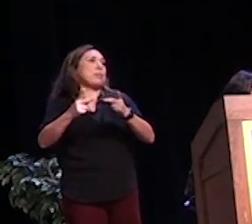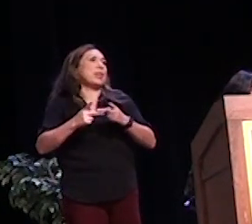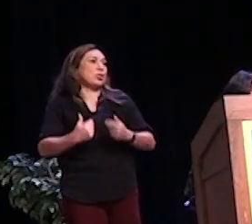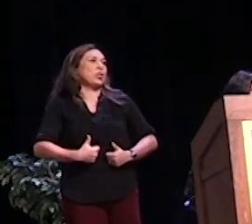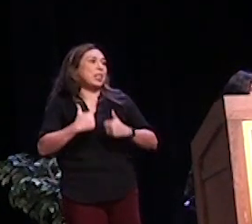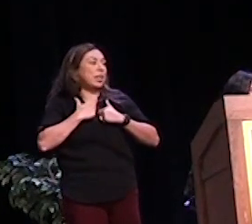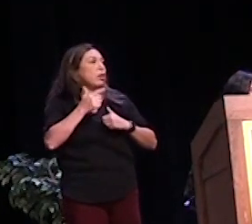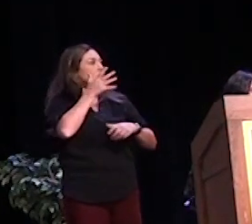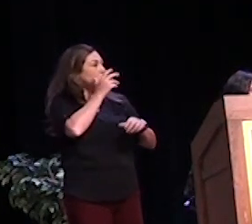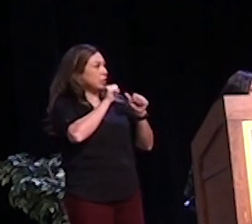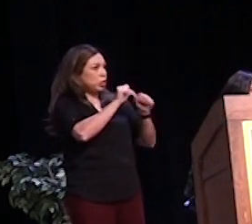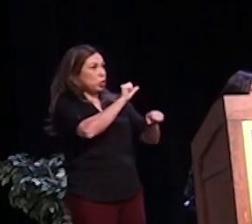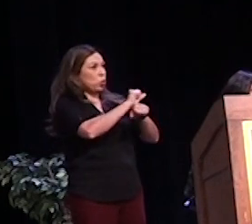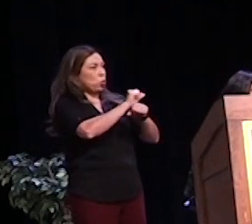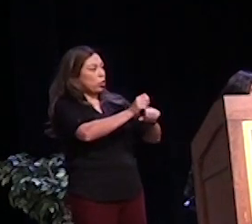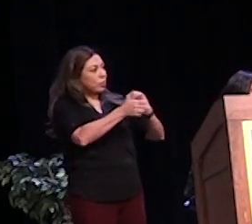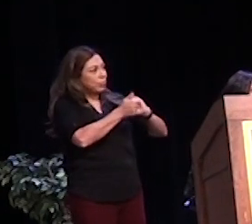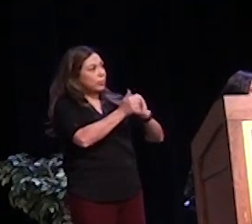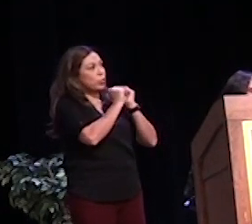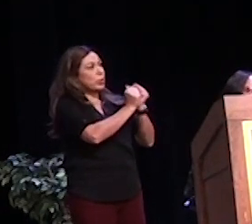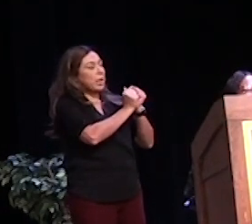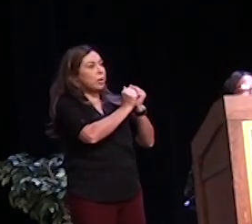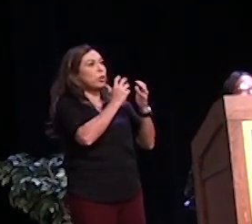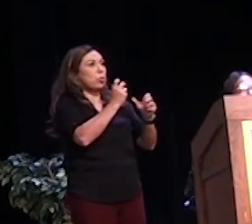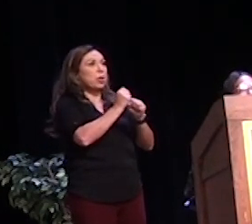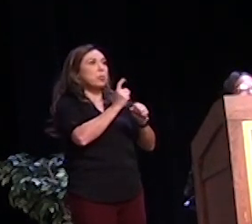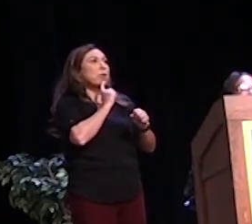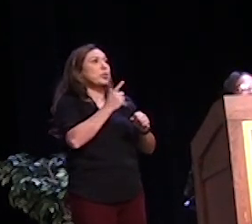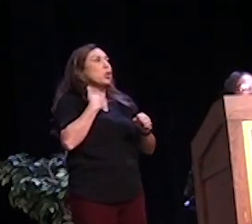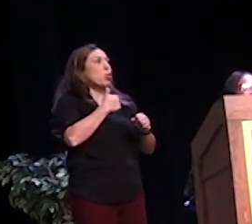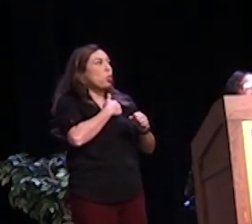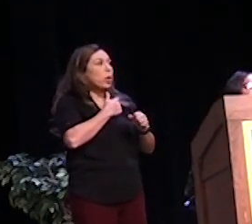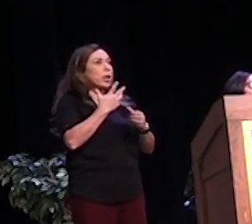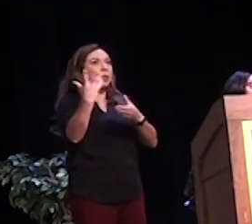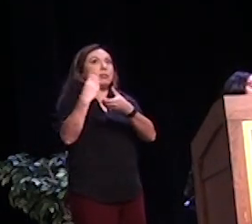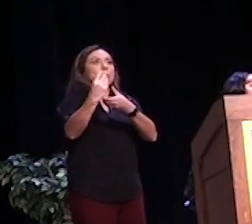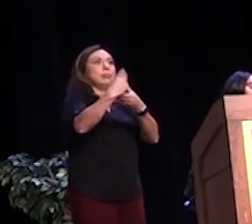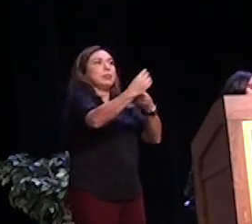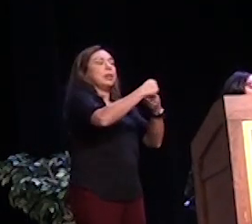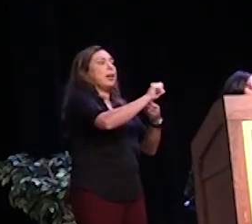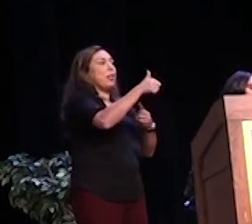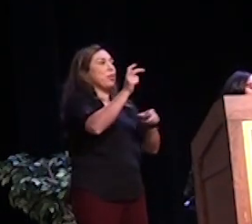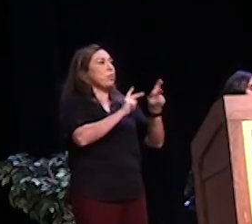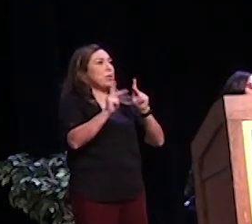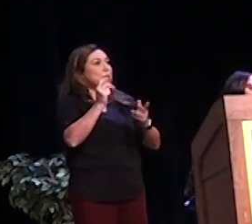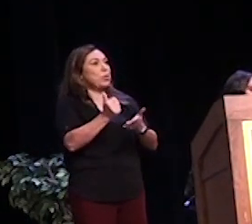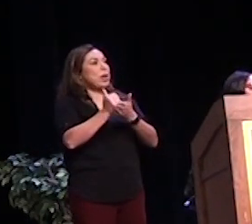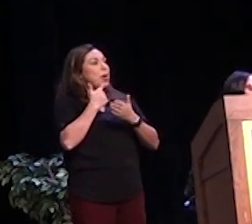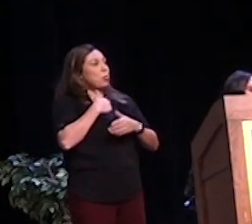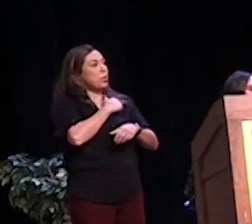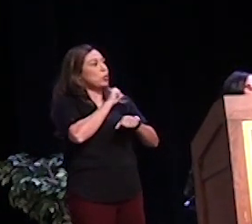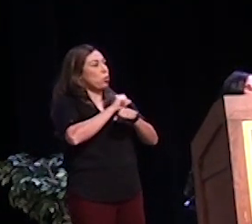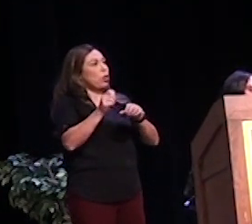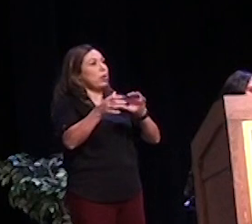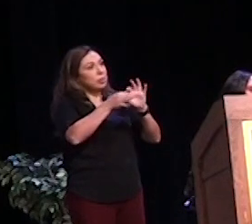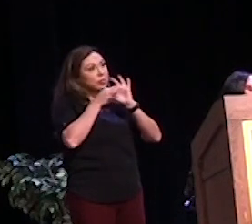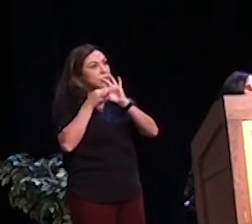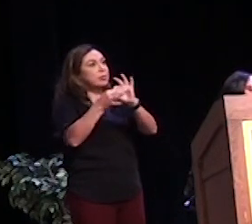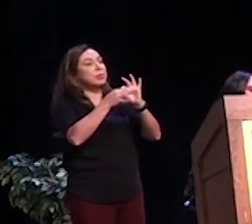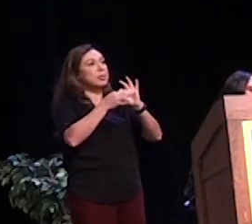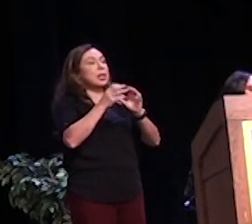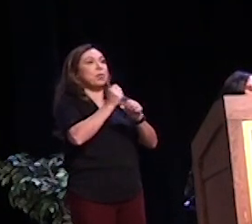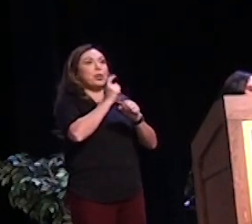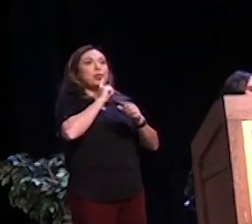We'll continue to work together, and let's make sure that we engage others to help us in this space and work together and make sure